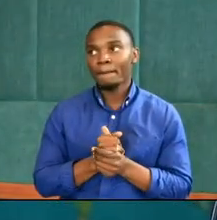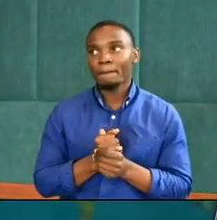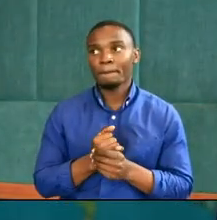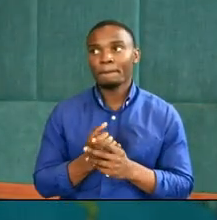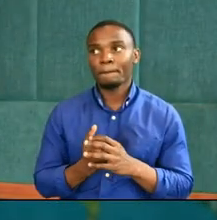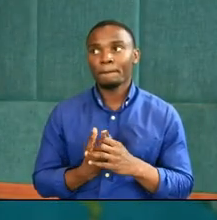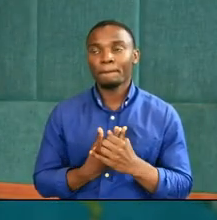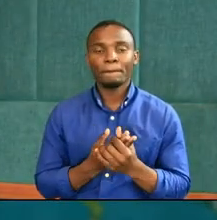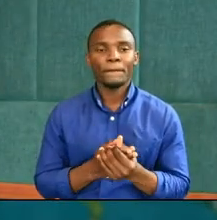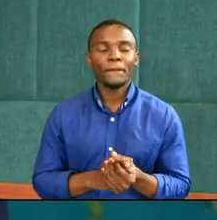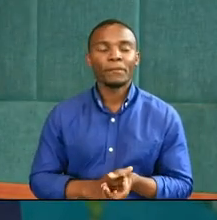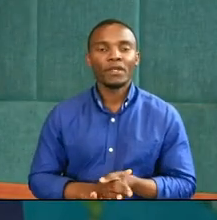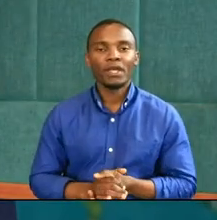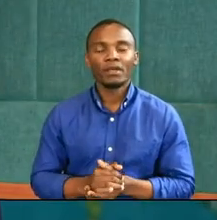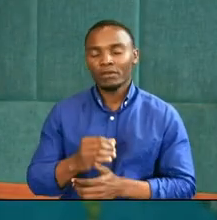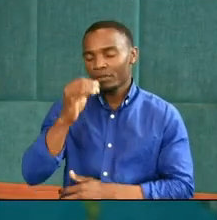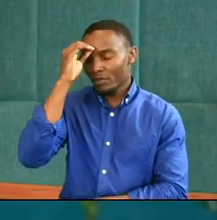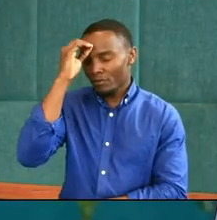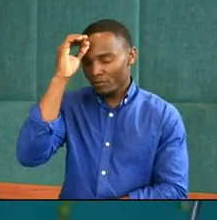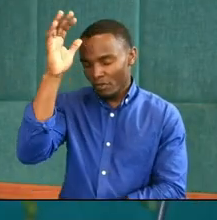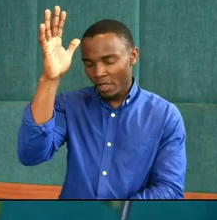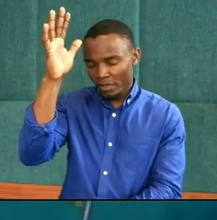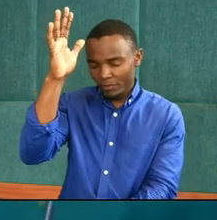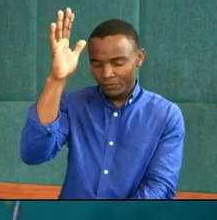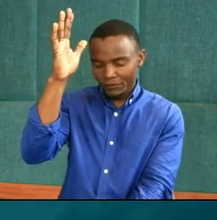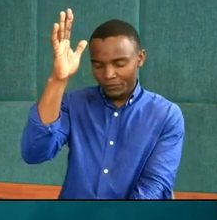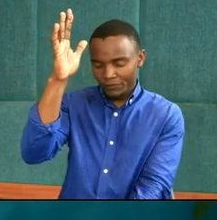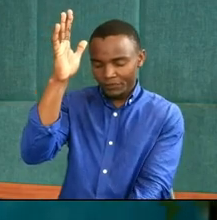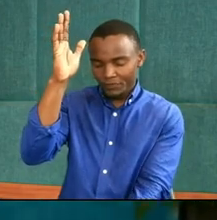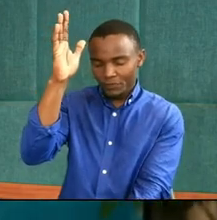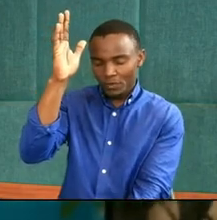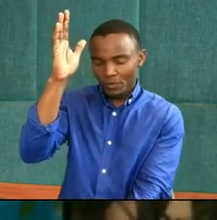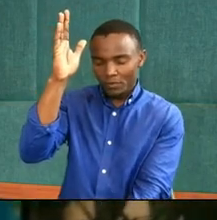coming. Father,